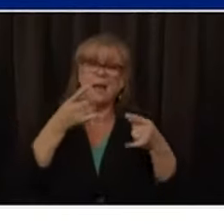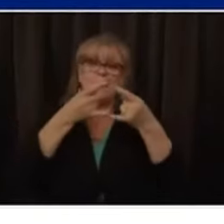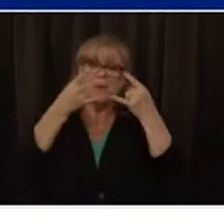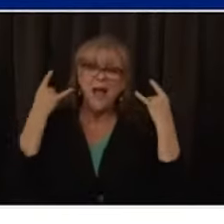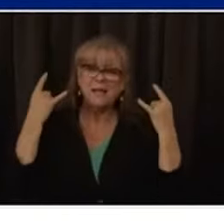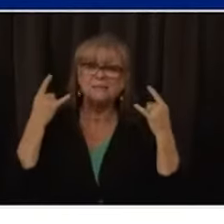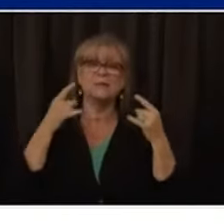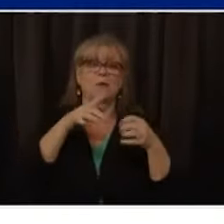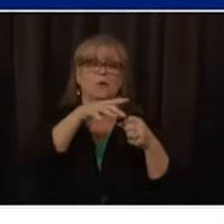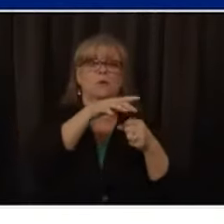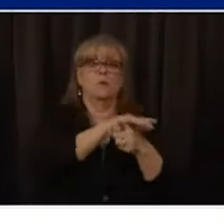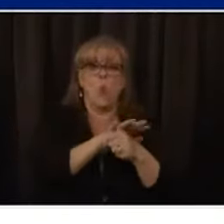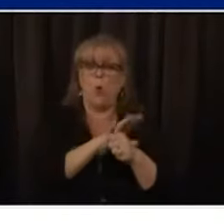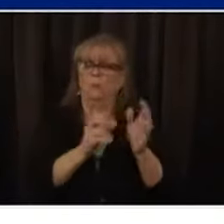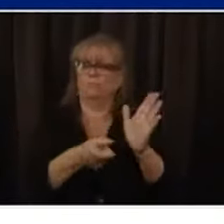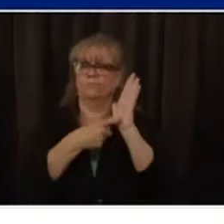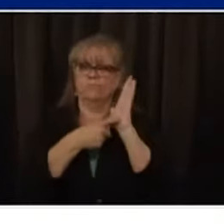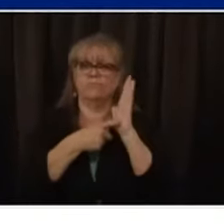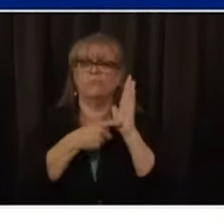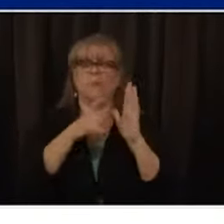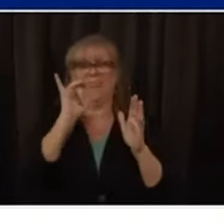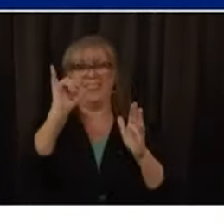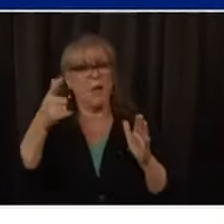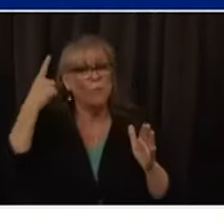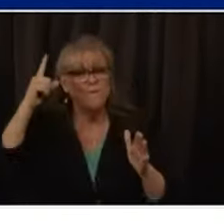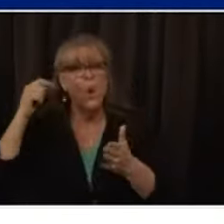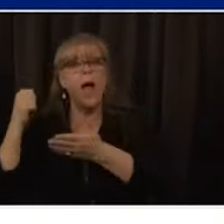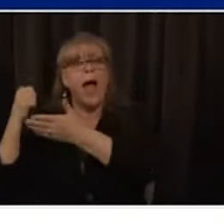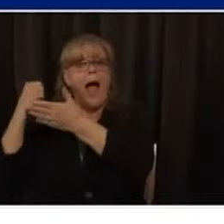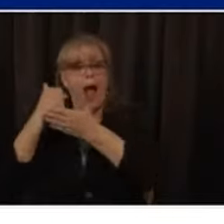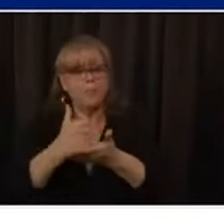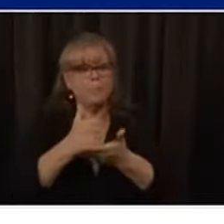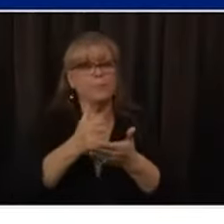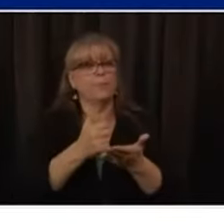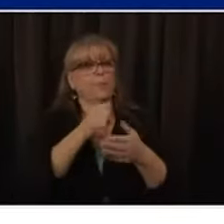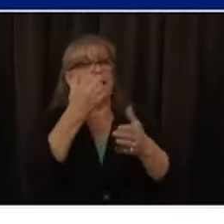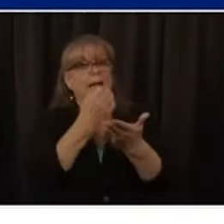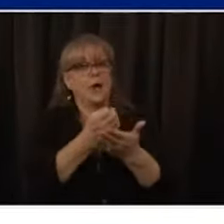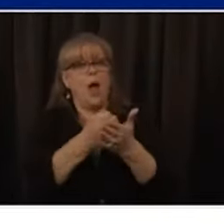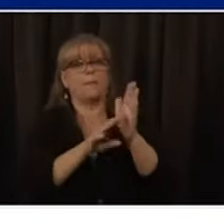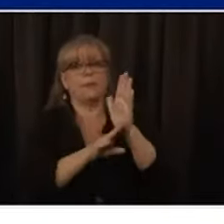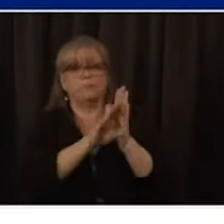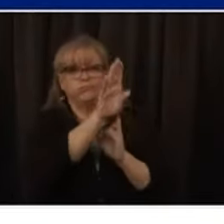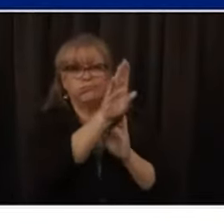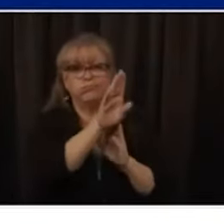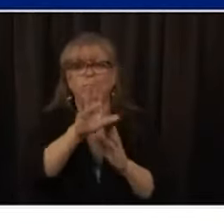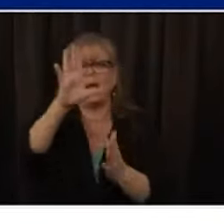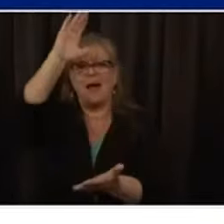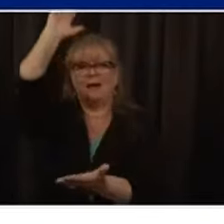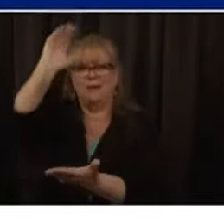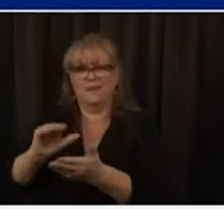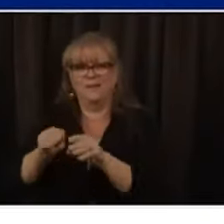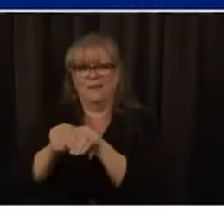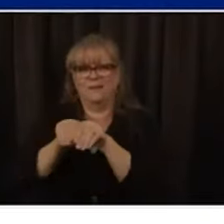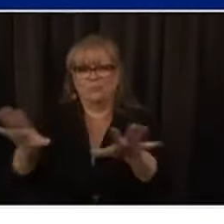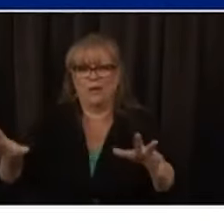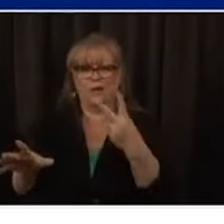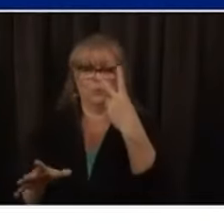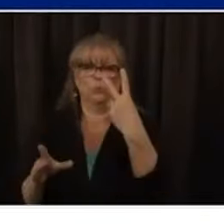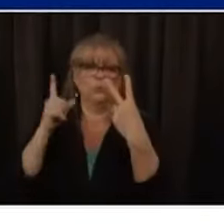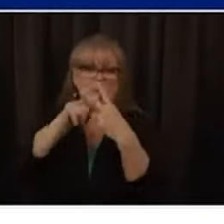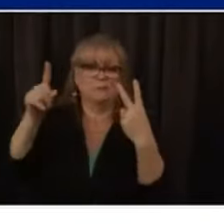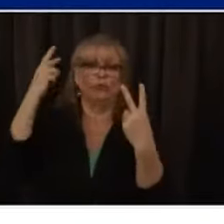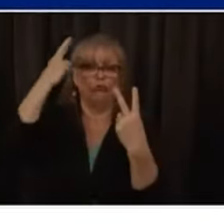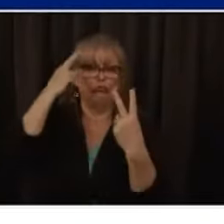need for economic recovery and the need to slow transmission, two things that have a tremendous impact on overall